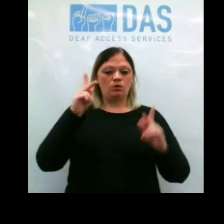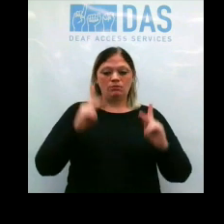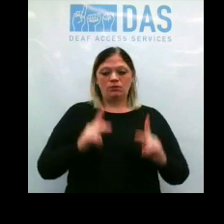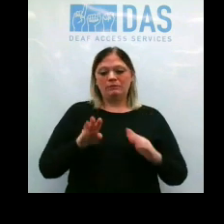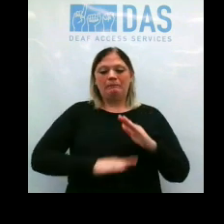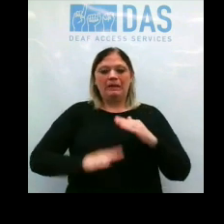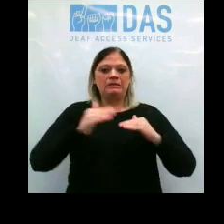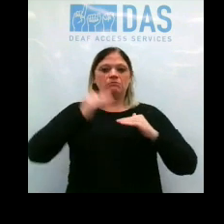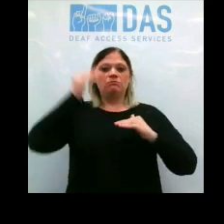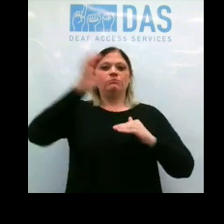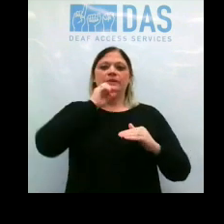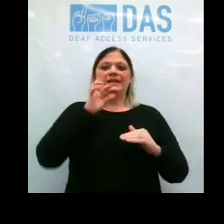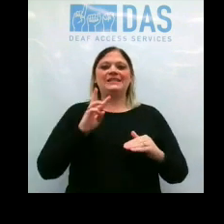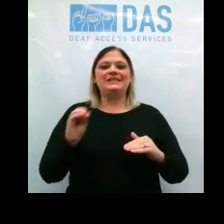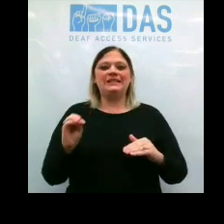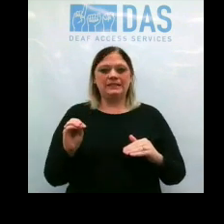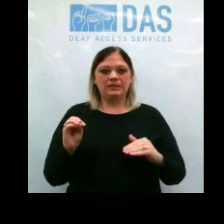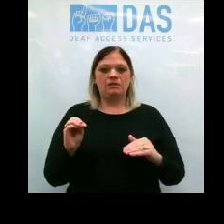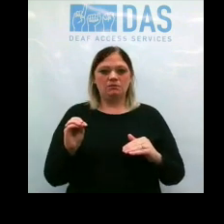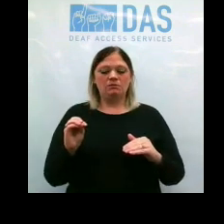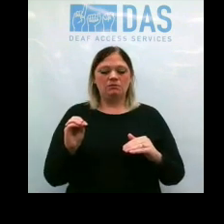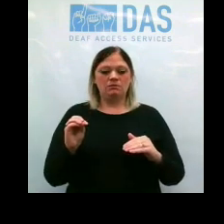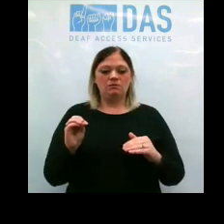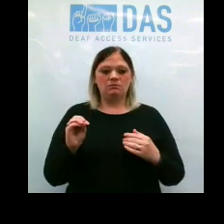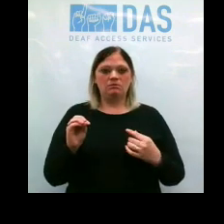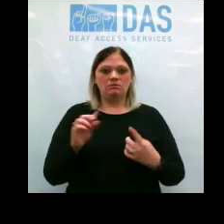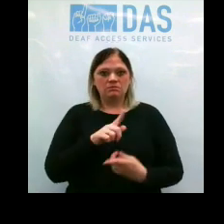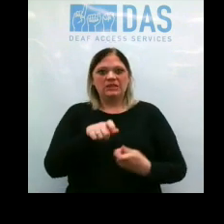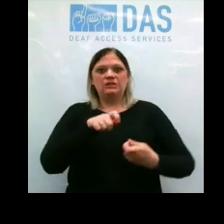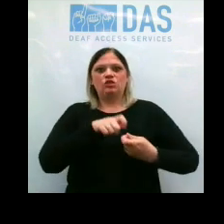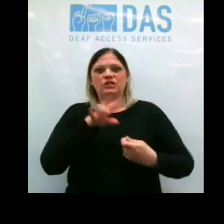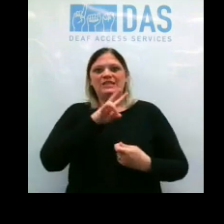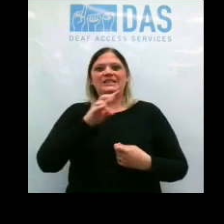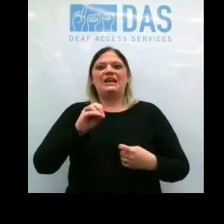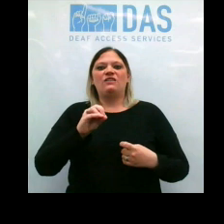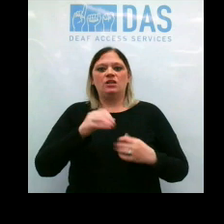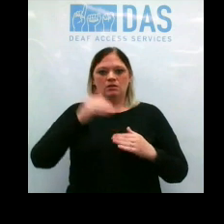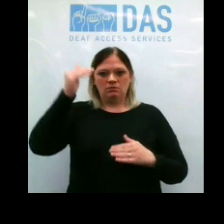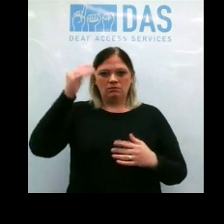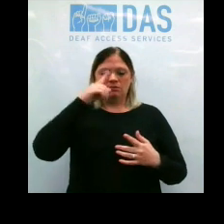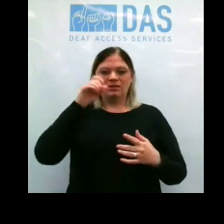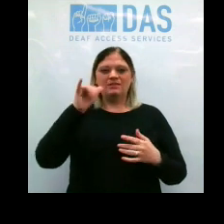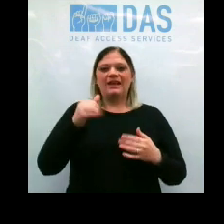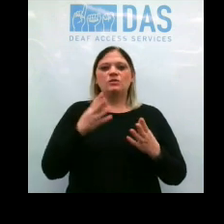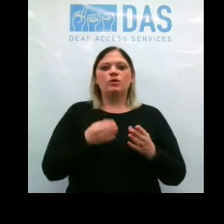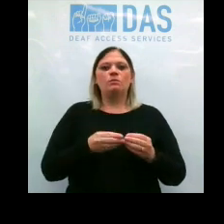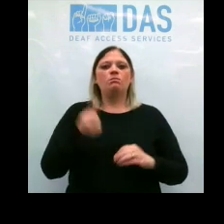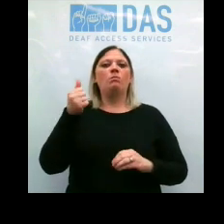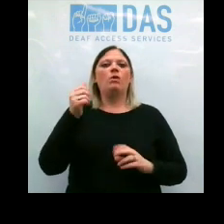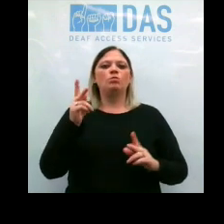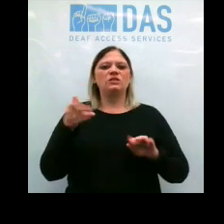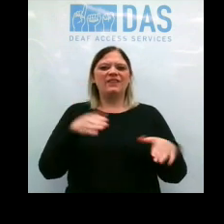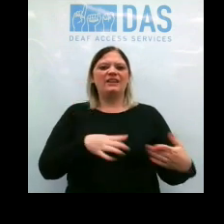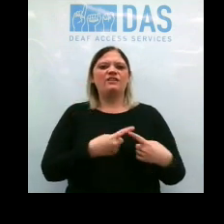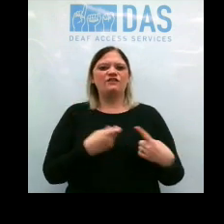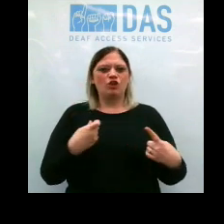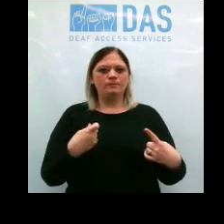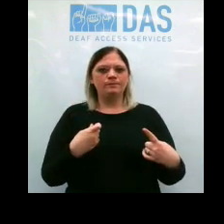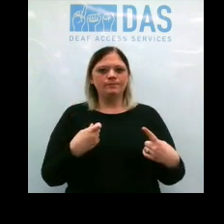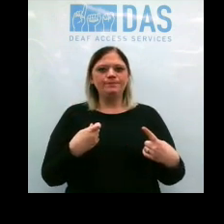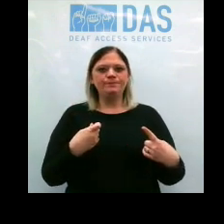over the age of 60, but especially 70 and above. Because that's where the vast majority of our deaths have come from. About